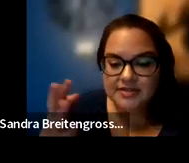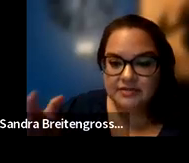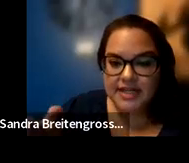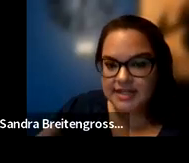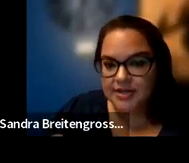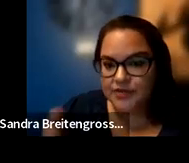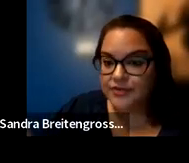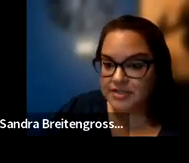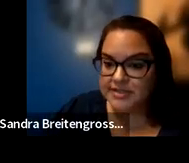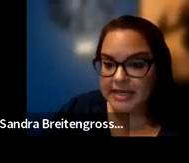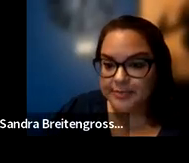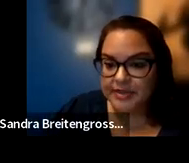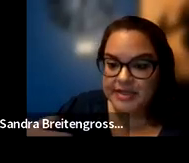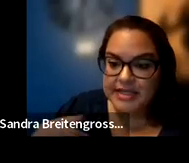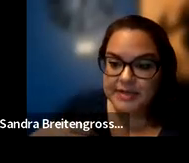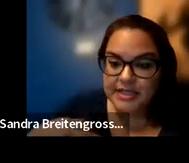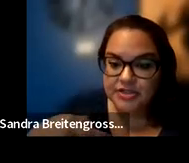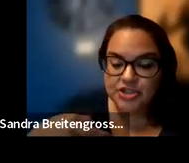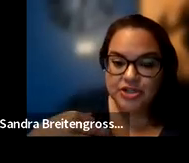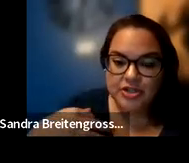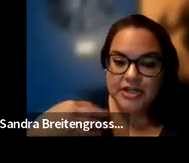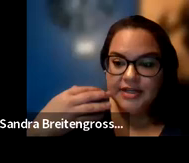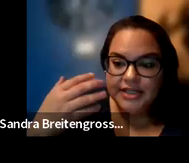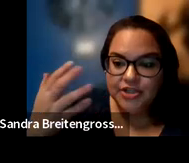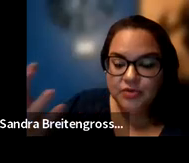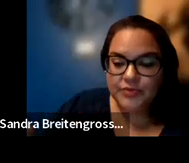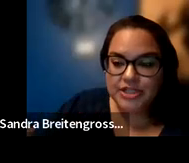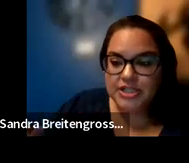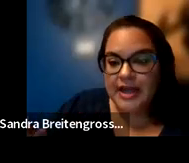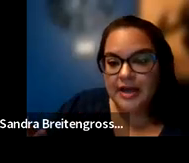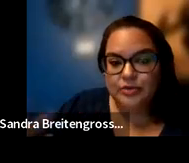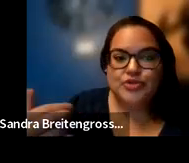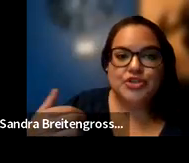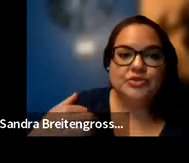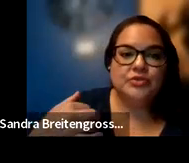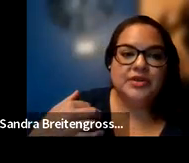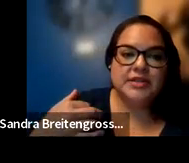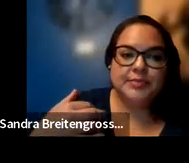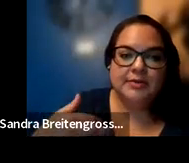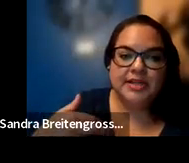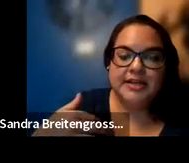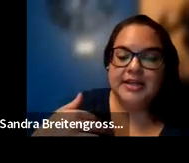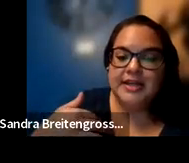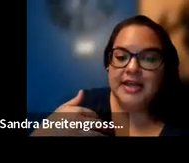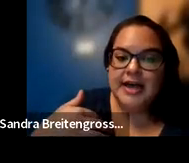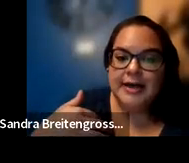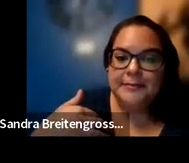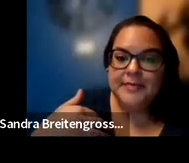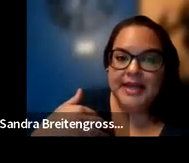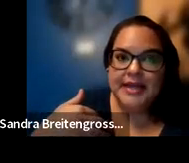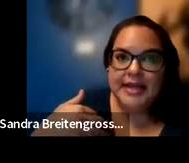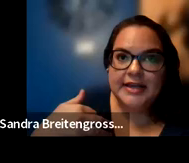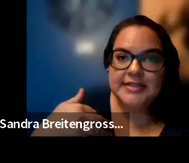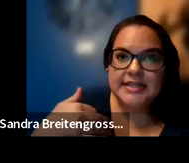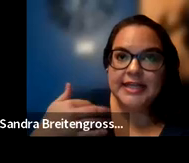that that's kind of your first step, is making sure that you are reaching out to the public